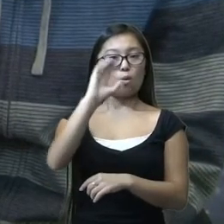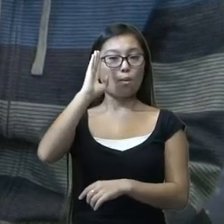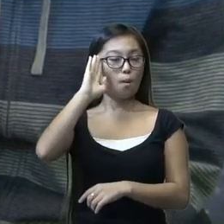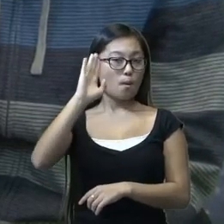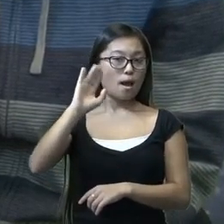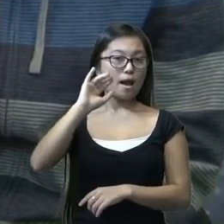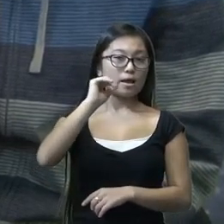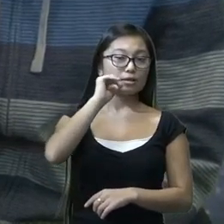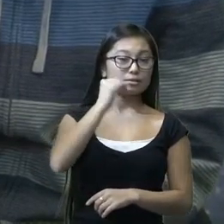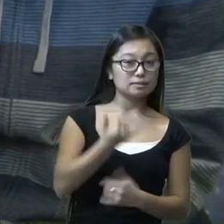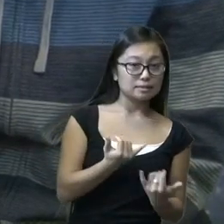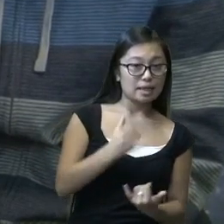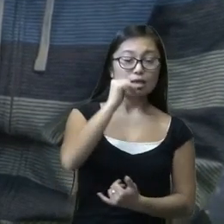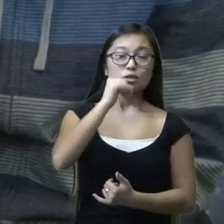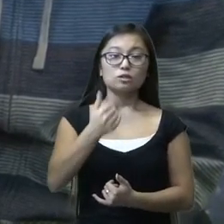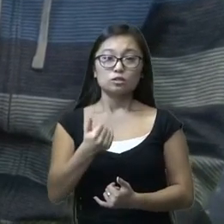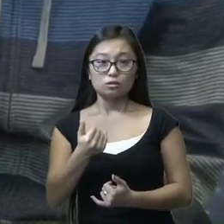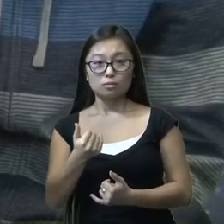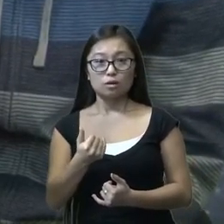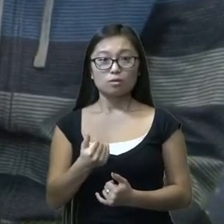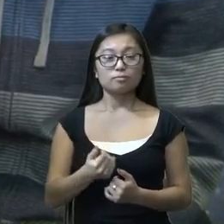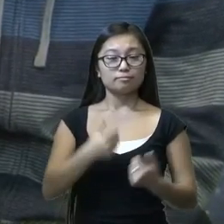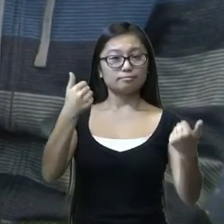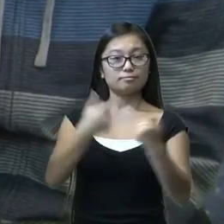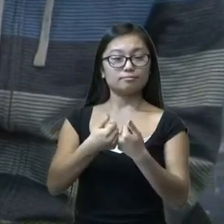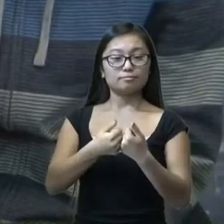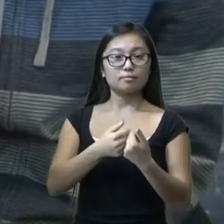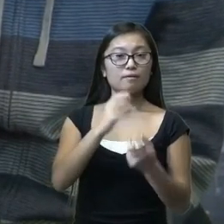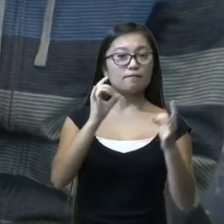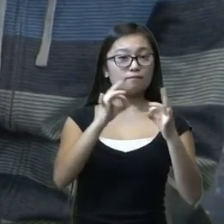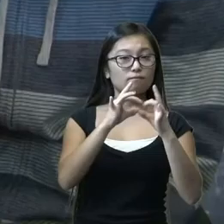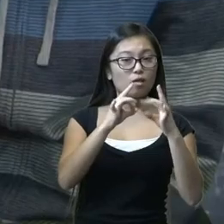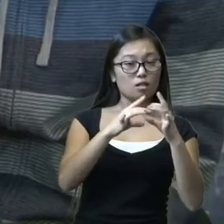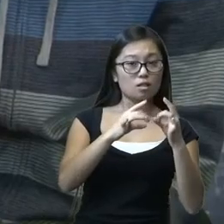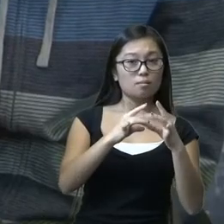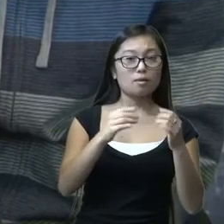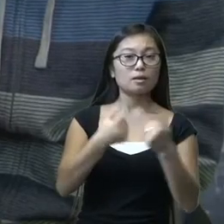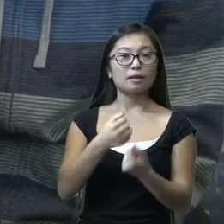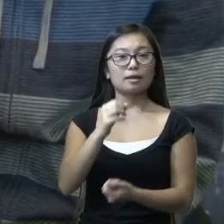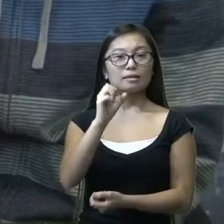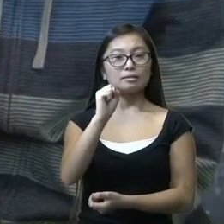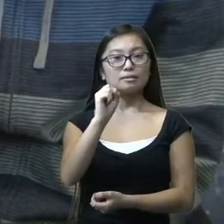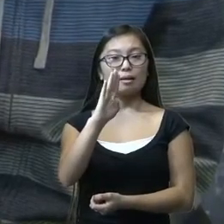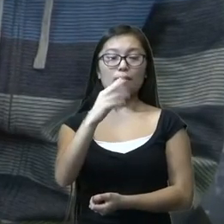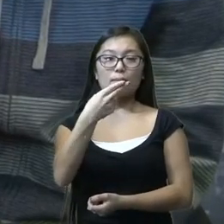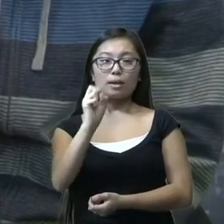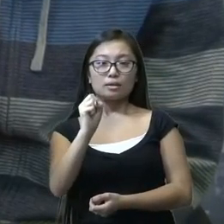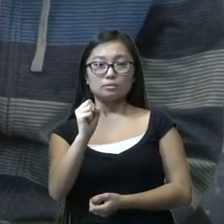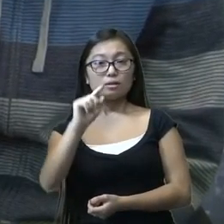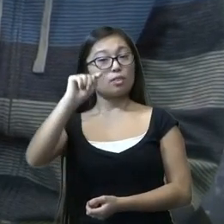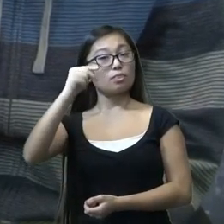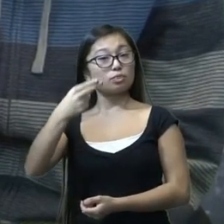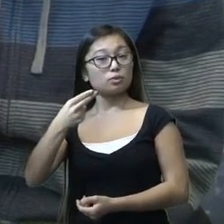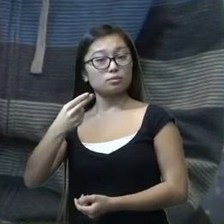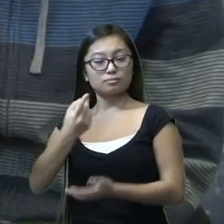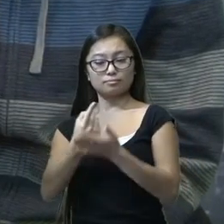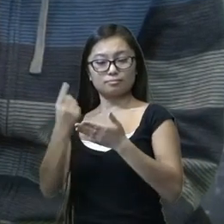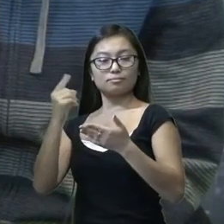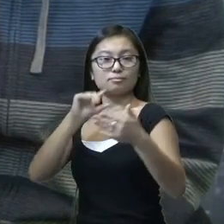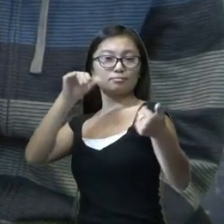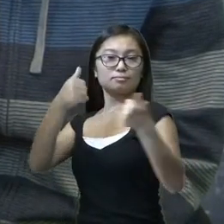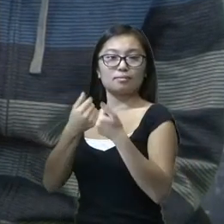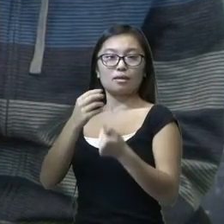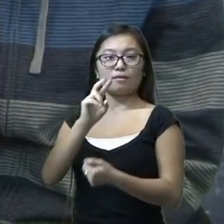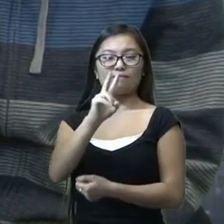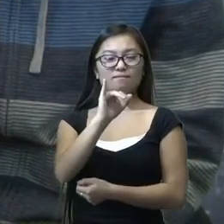today and tomorrow. Girls volleyball plays away against the Dons 13-10 overall and 3-2 in league. On Thursday, boys water polo played against